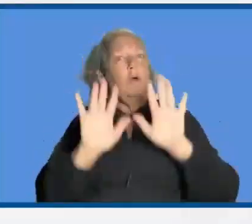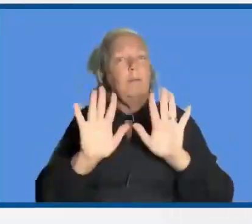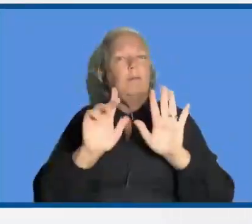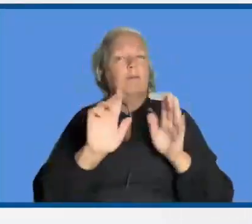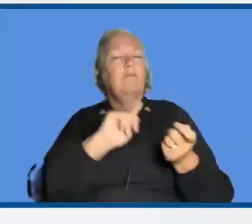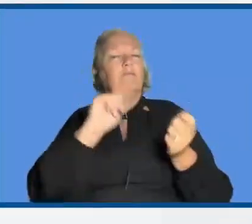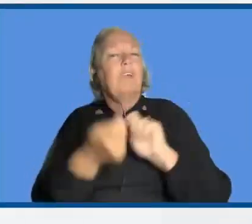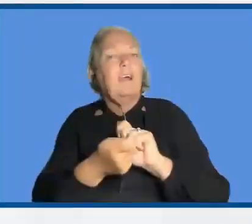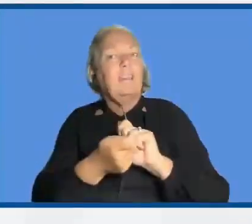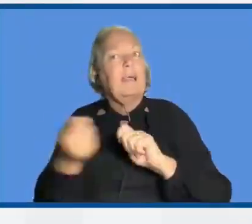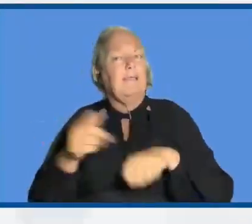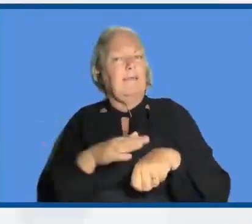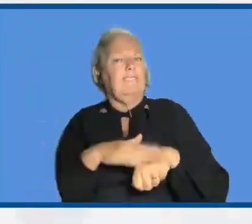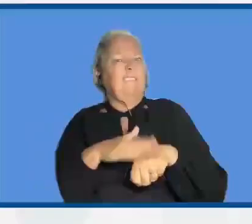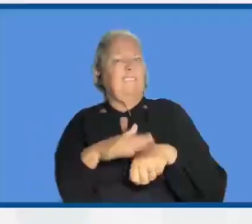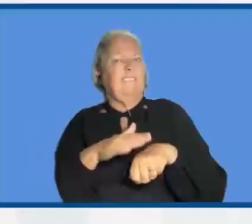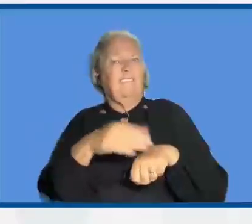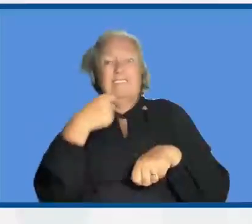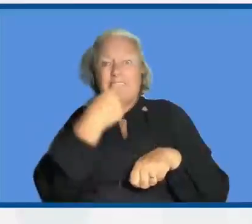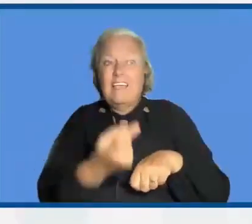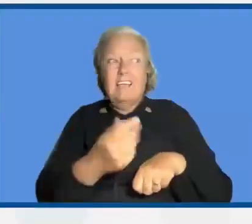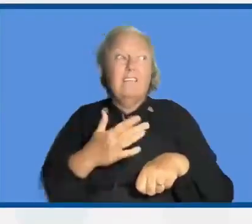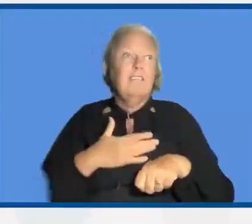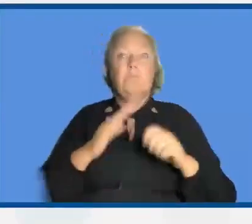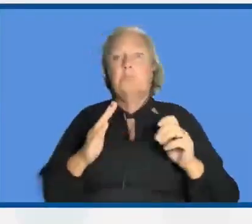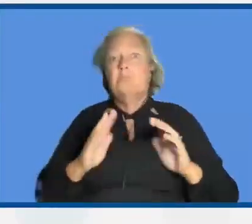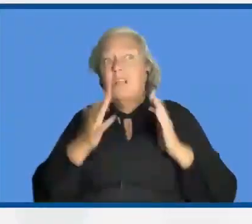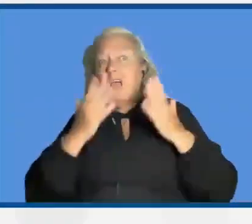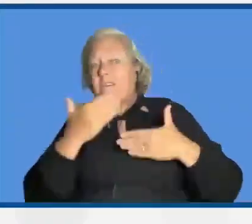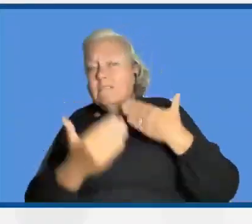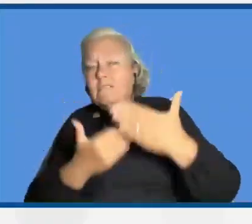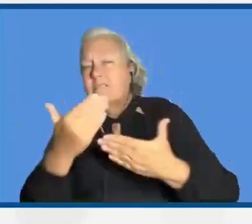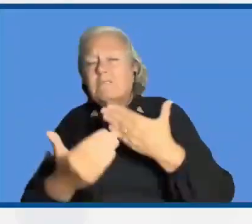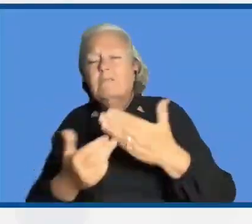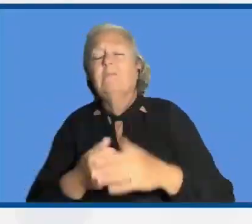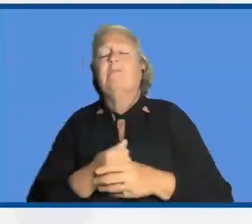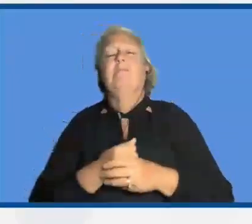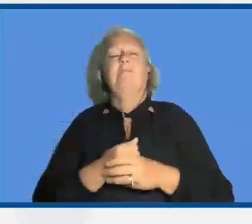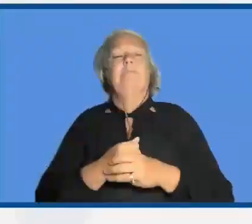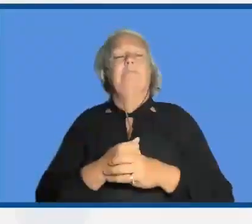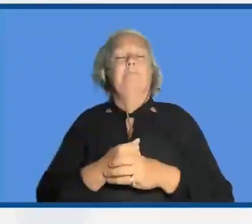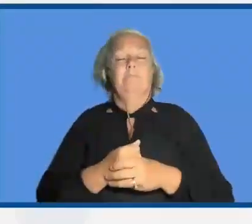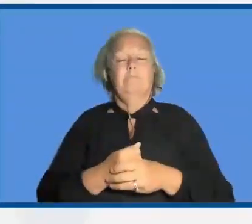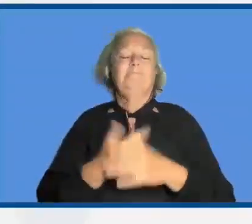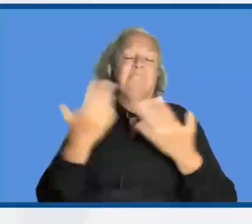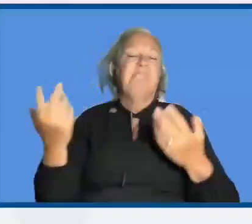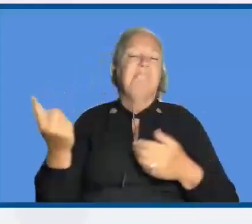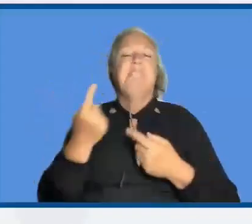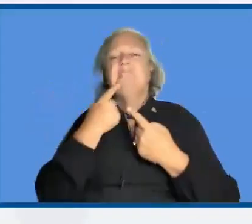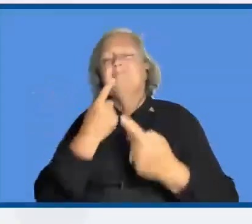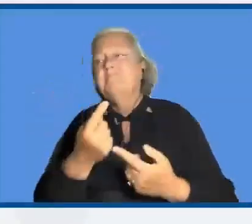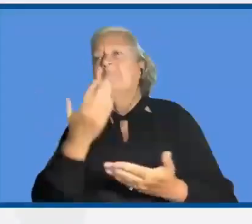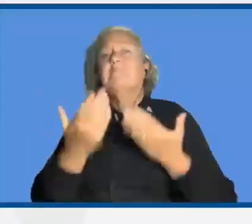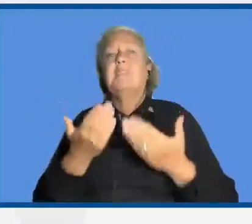daily lives. Phenomena that we thought that there were like potential or